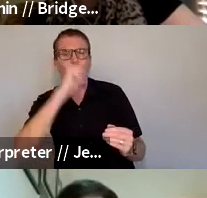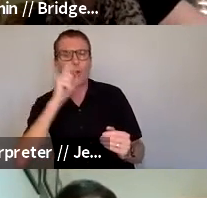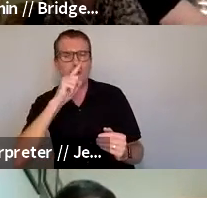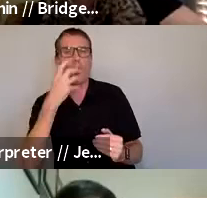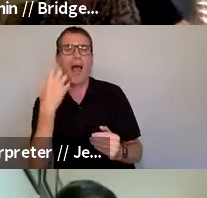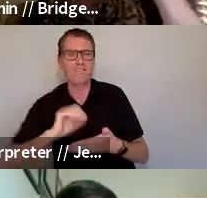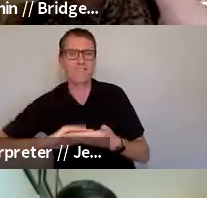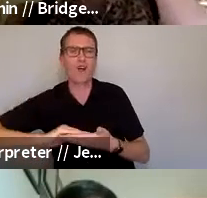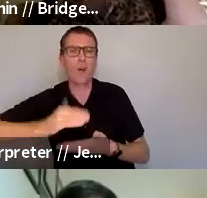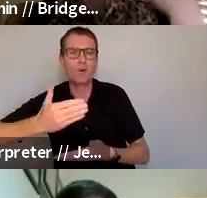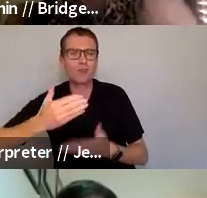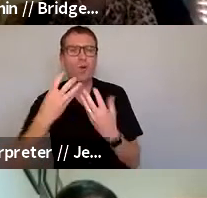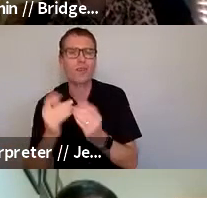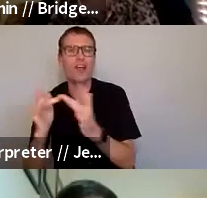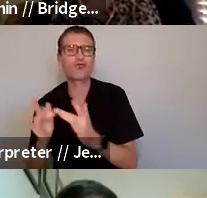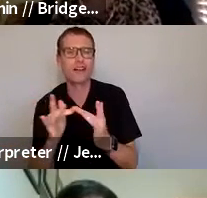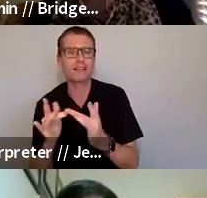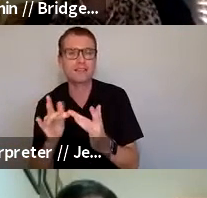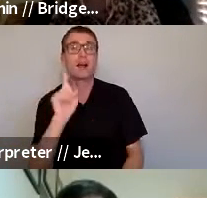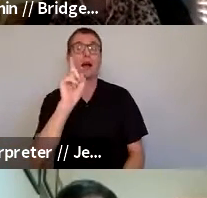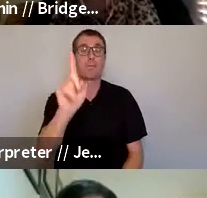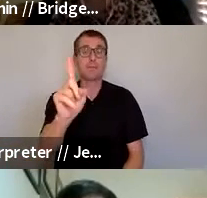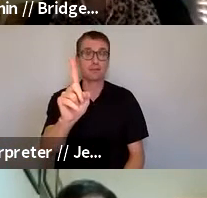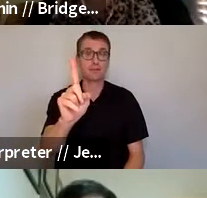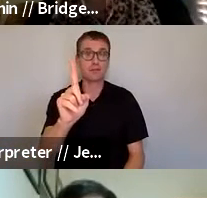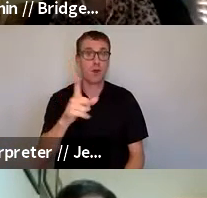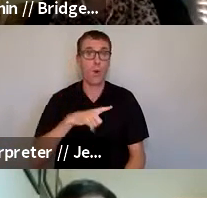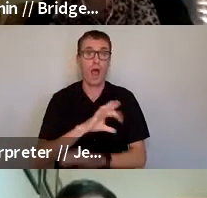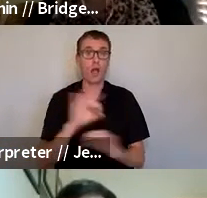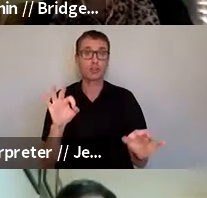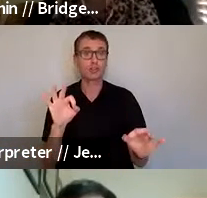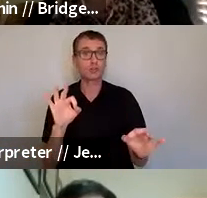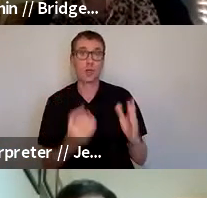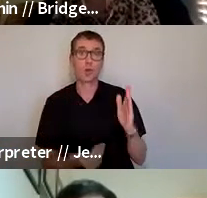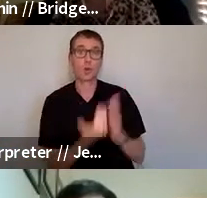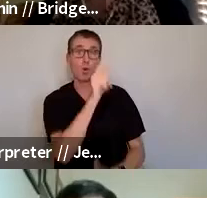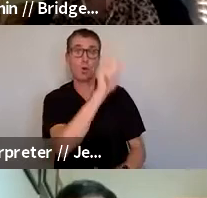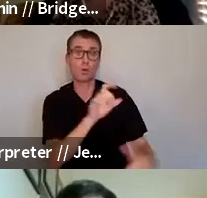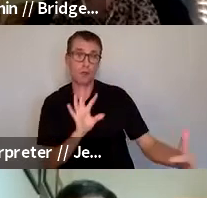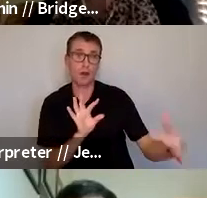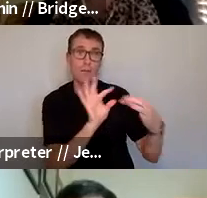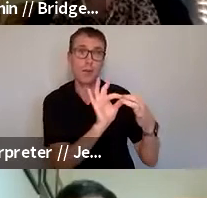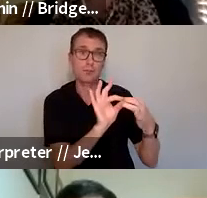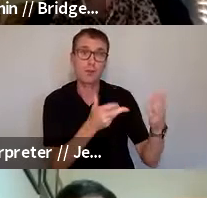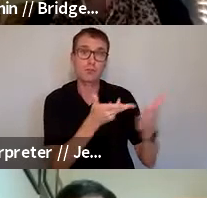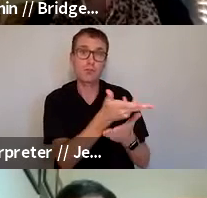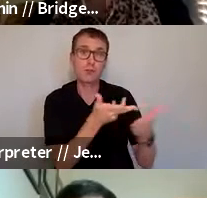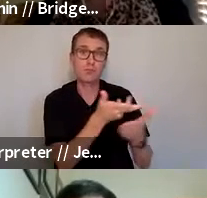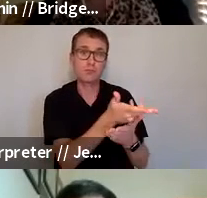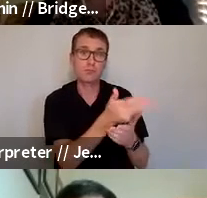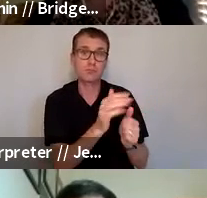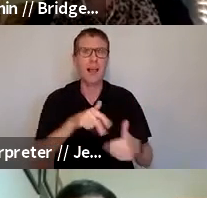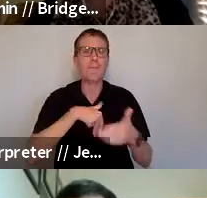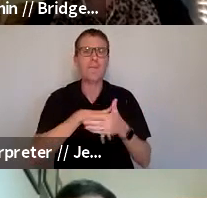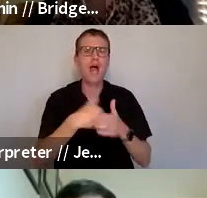not collaborate with someone you haven't collaborated with before? Certain barriers are gone. The support might be